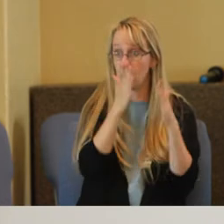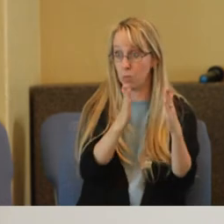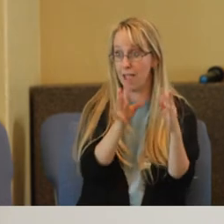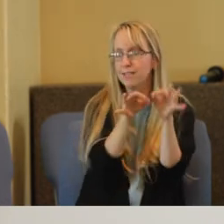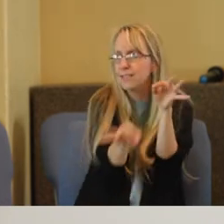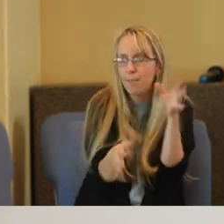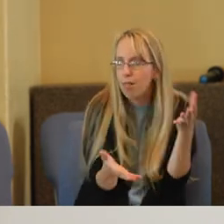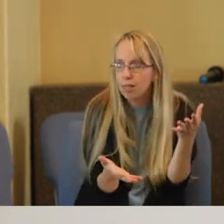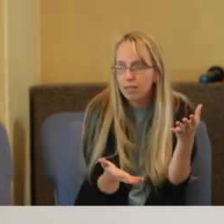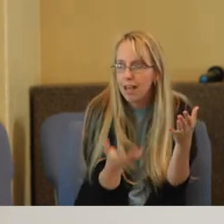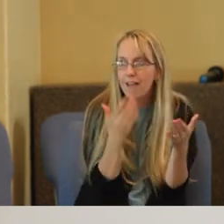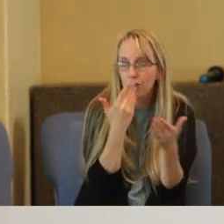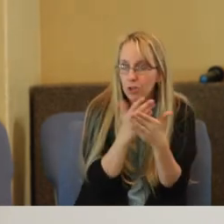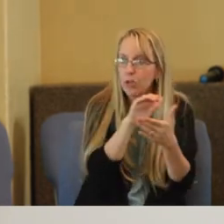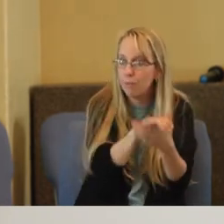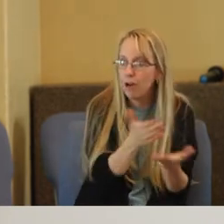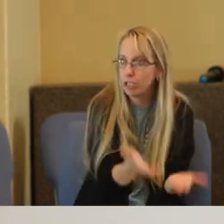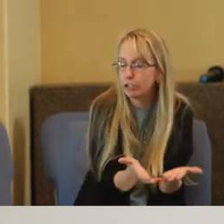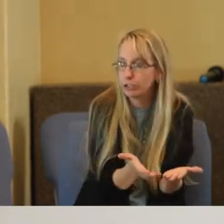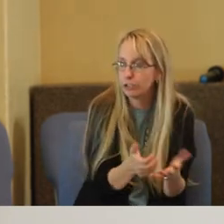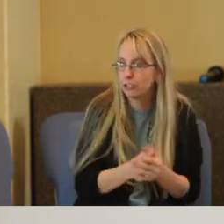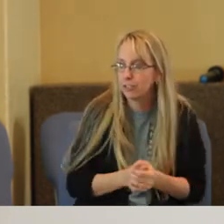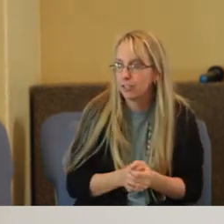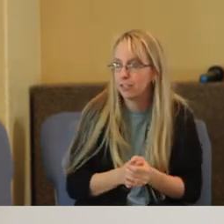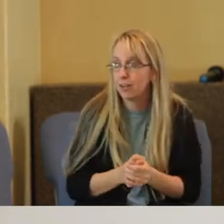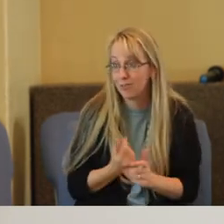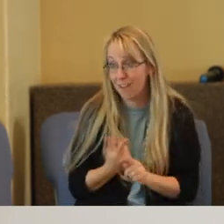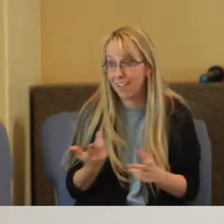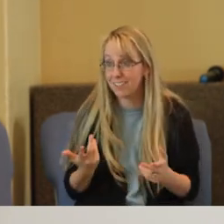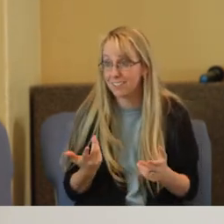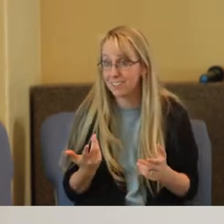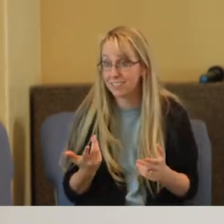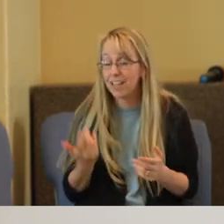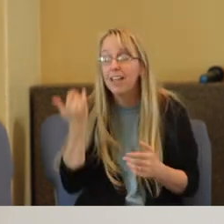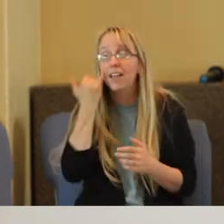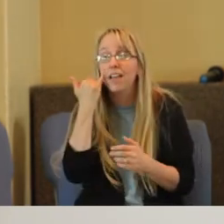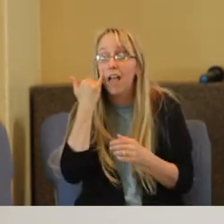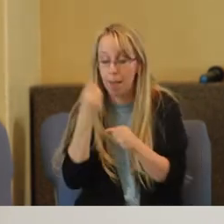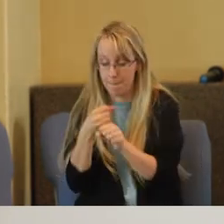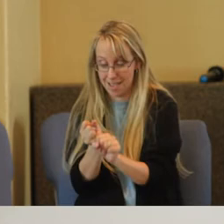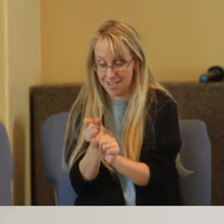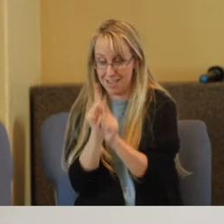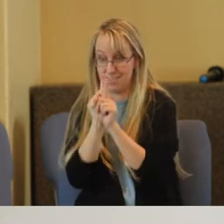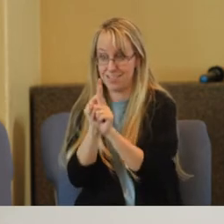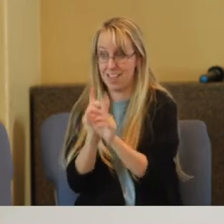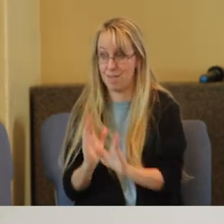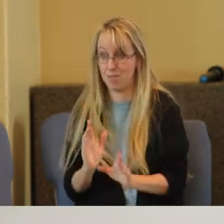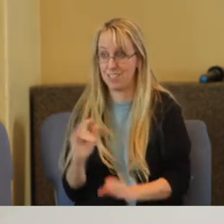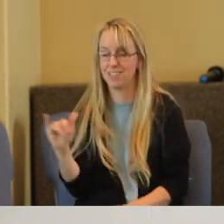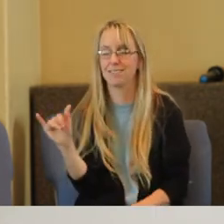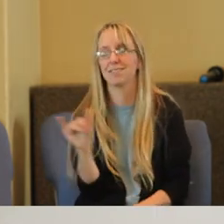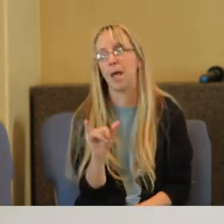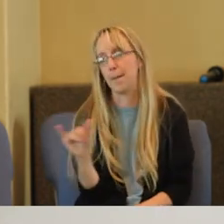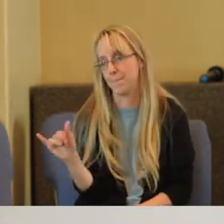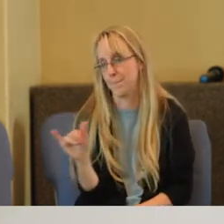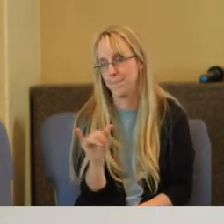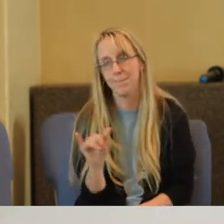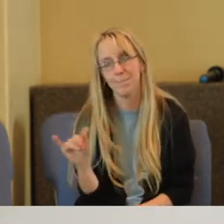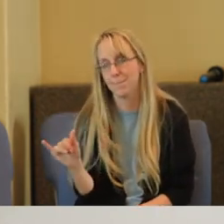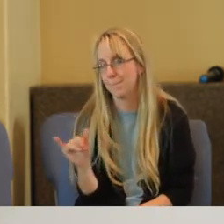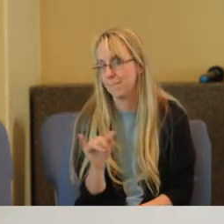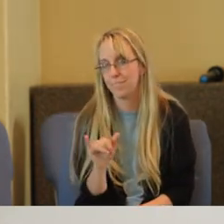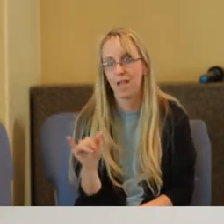it pretty simple to have a good marriage? Right? Making disciples is the same way. It's very